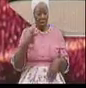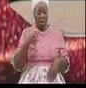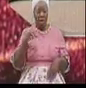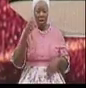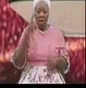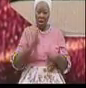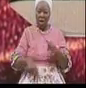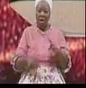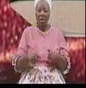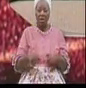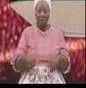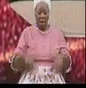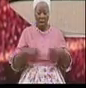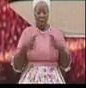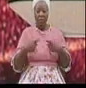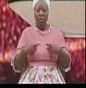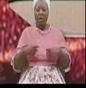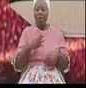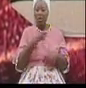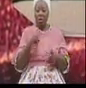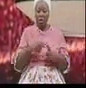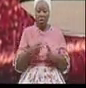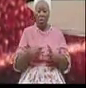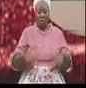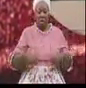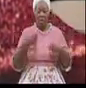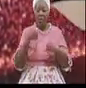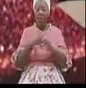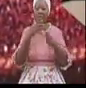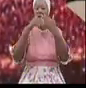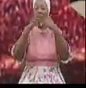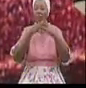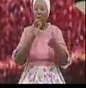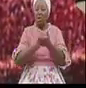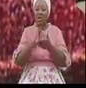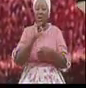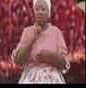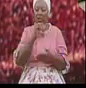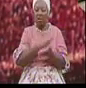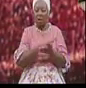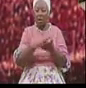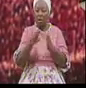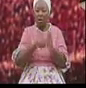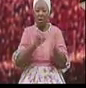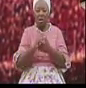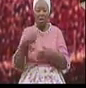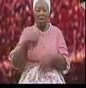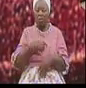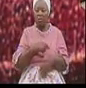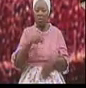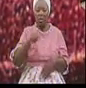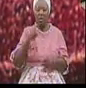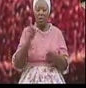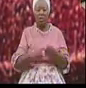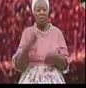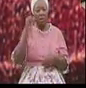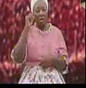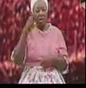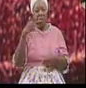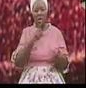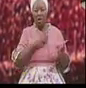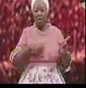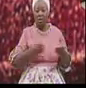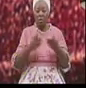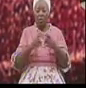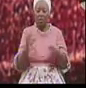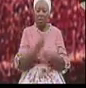cannot dwell in heaven. That's the uncleanness that we need to understand the Lord wants to